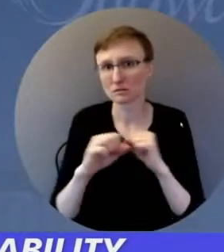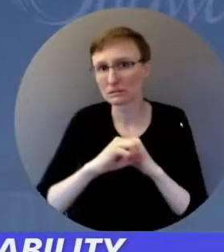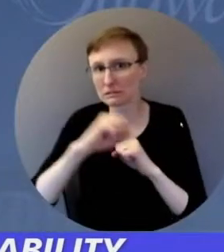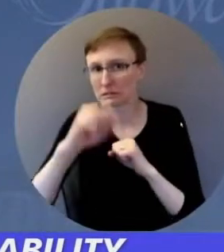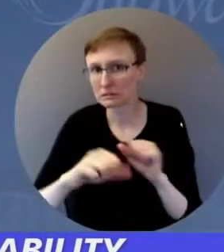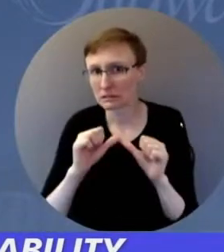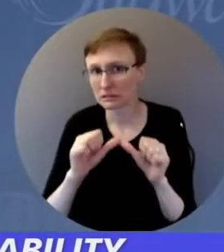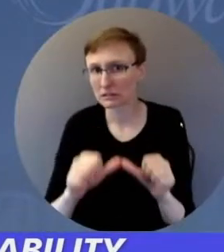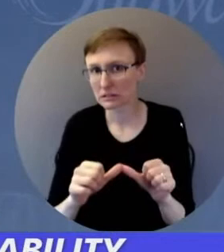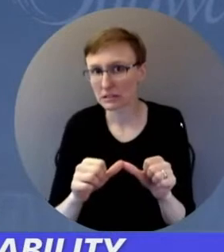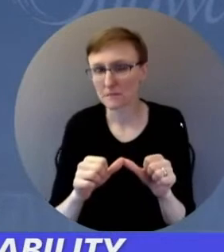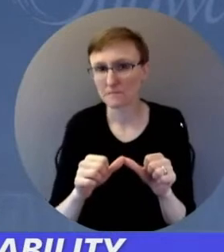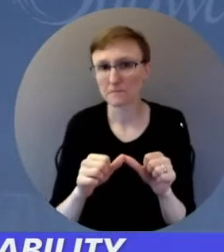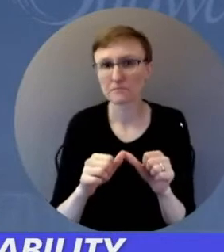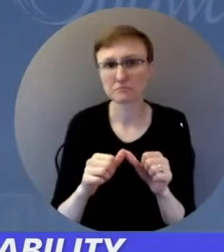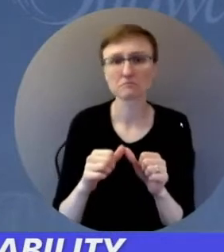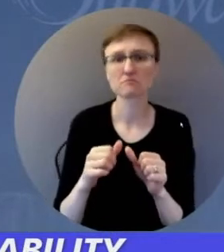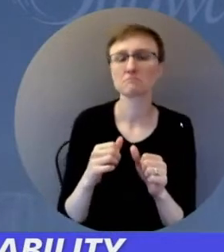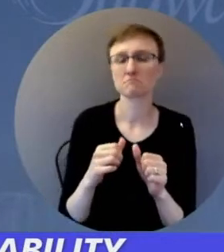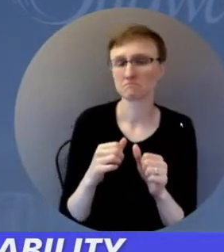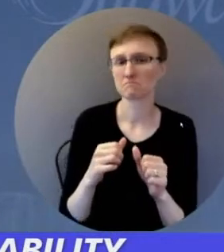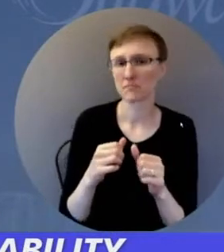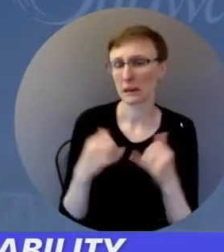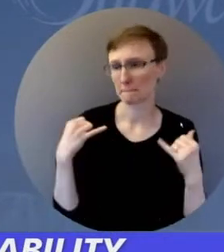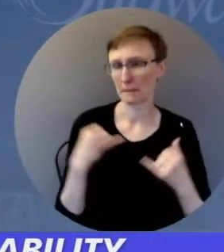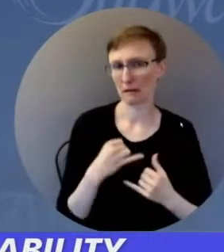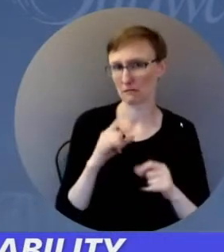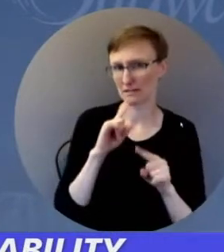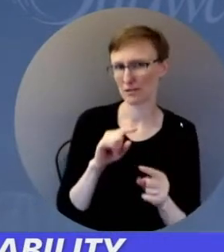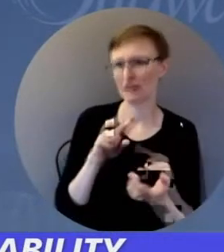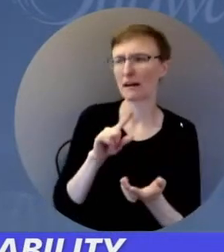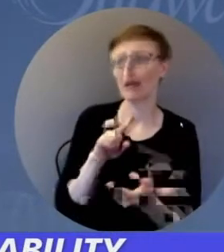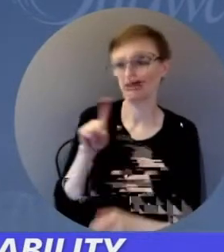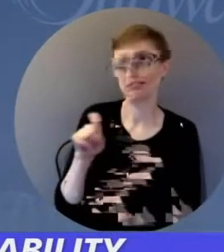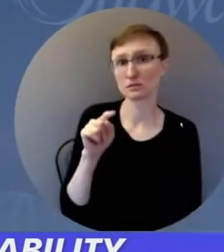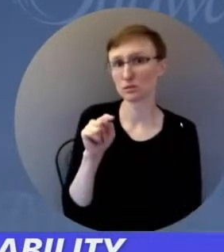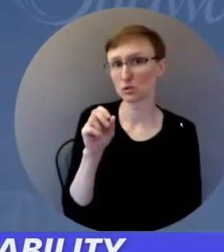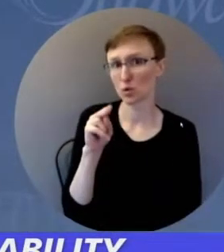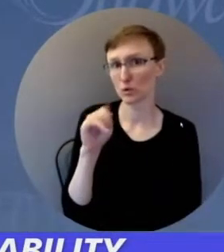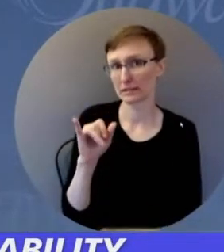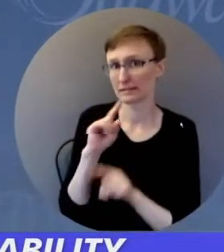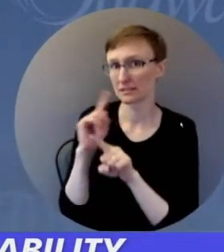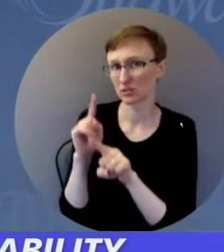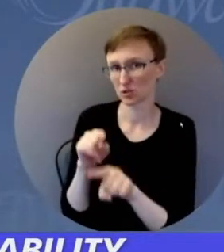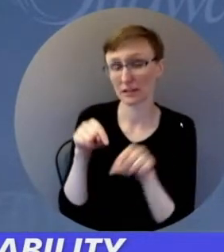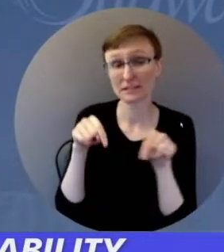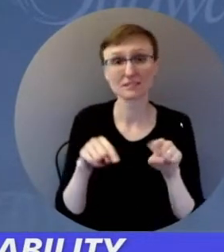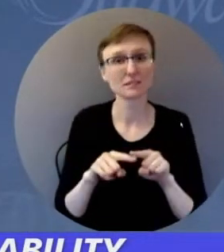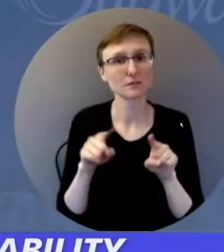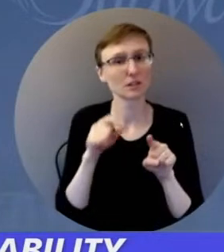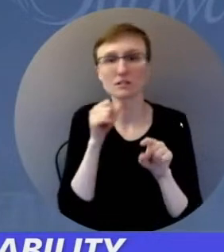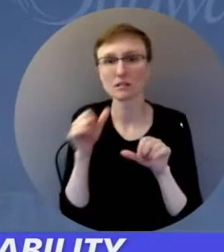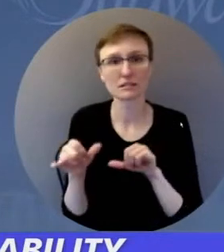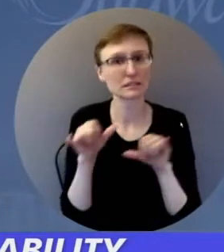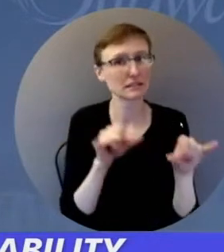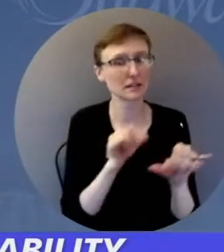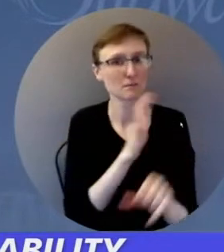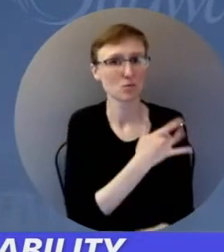ask Tony to comment on that, because we're a little different than the province of Alberta in terms of it's the province